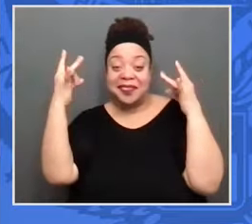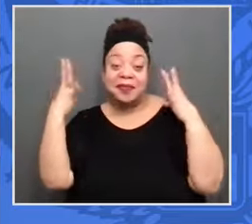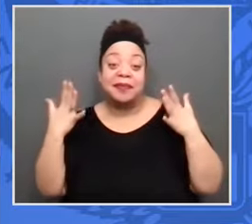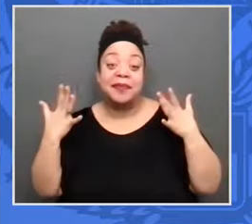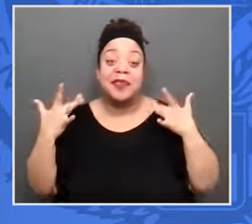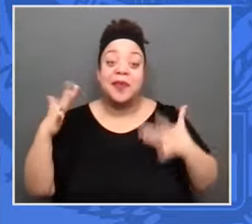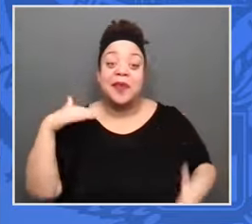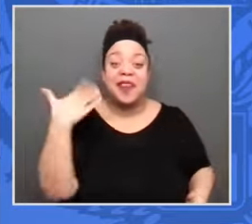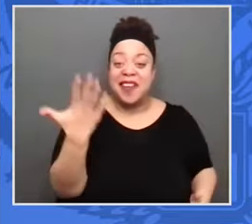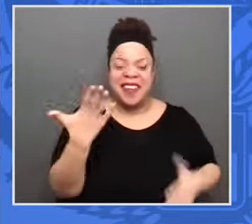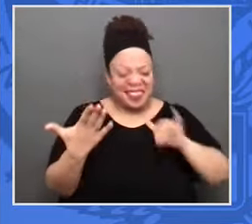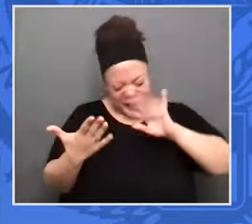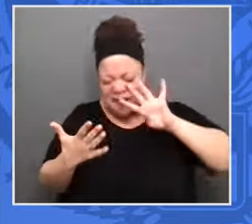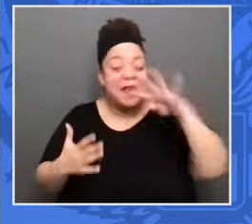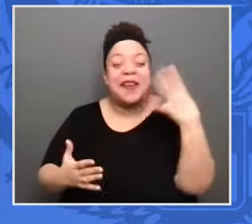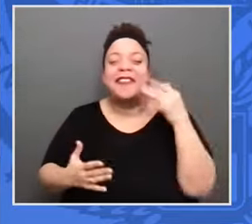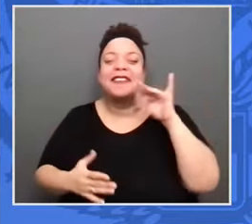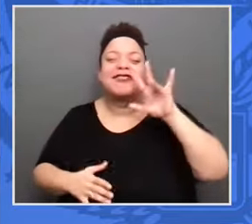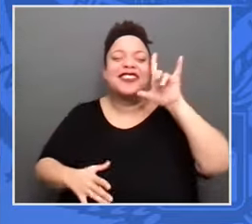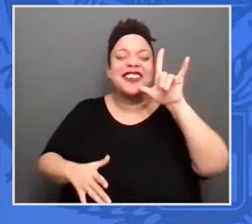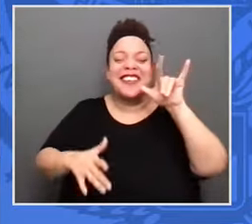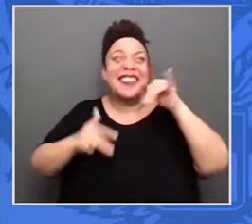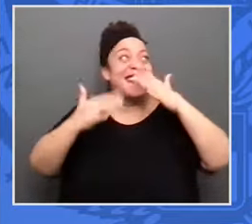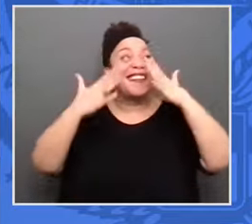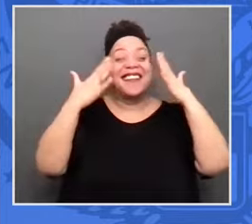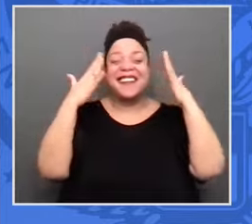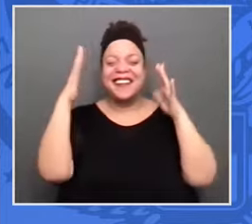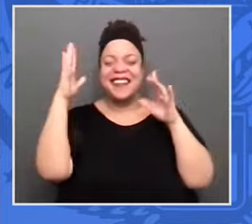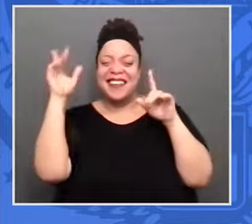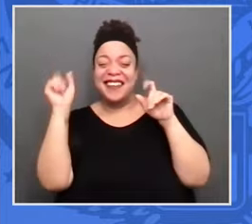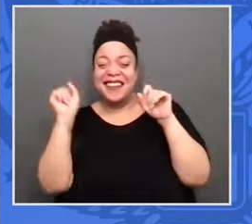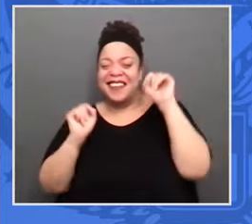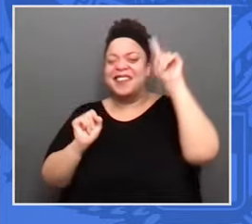4th of July. 'Cause baby, you're a